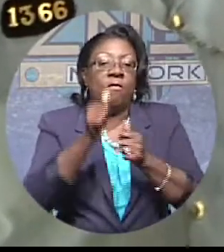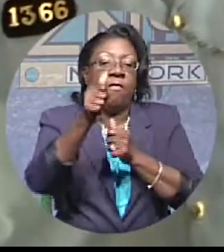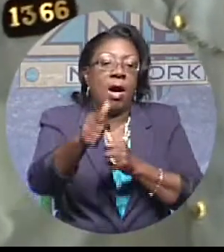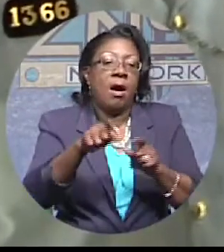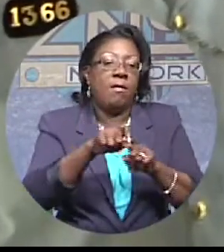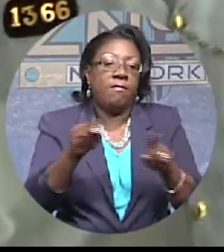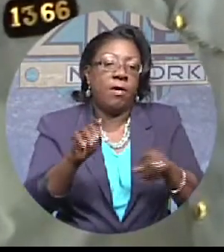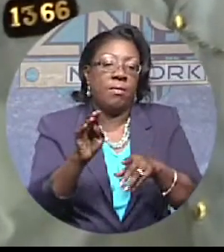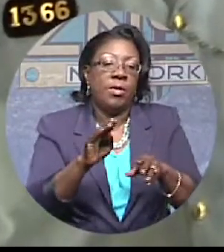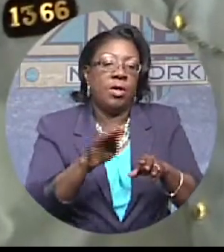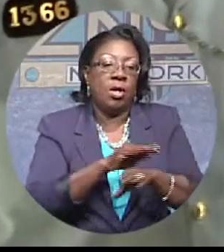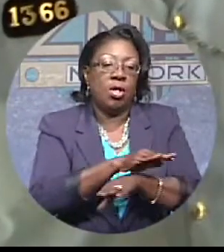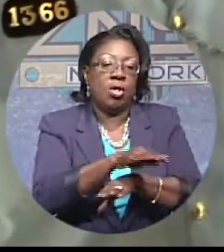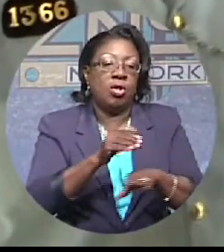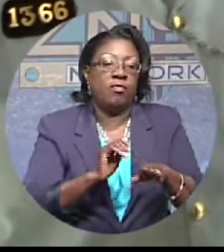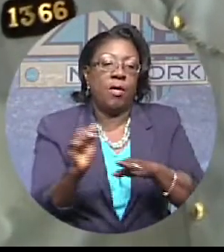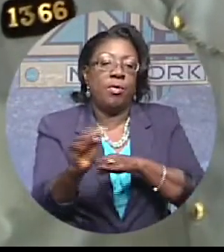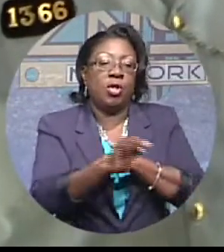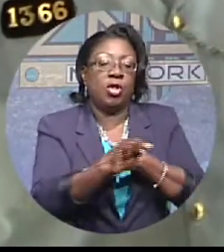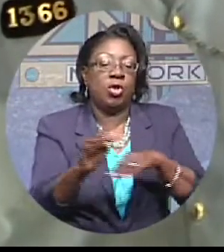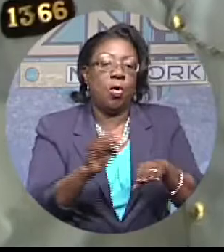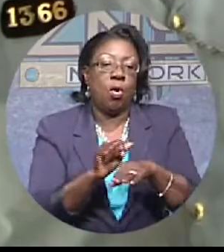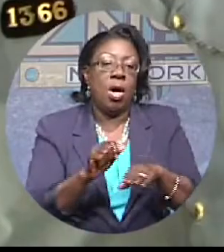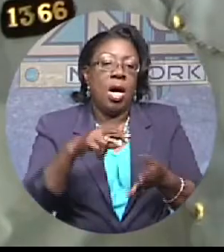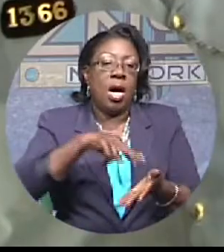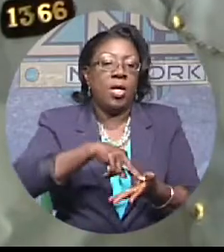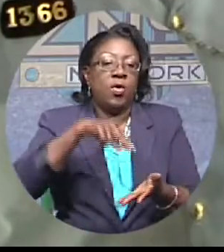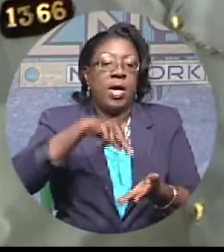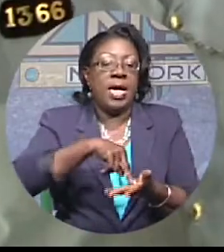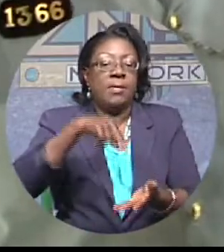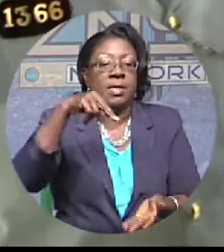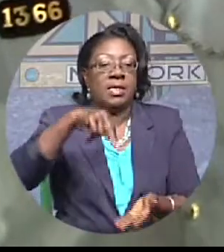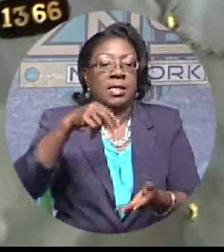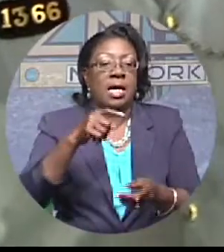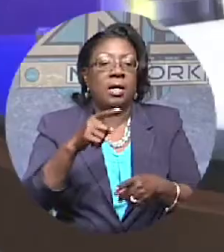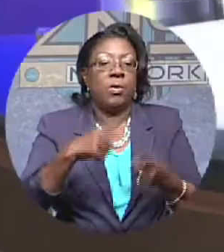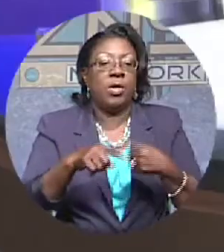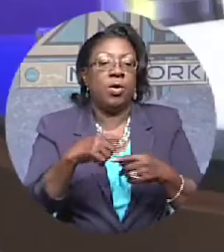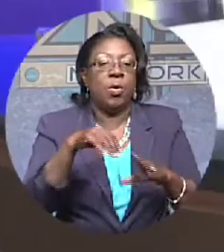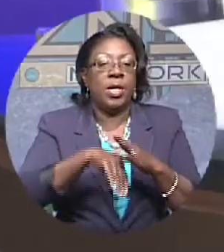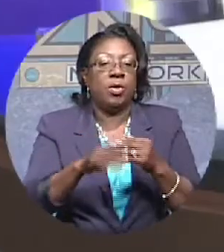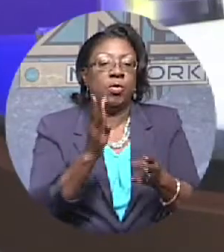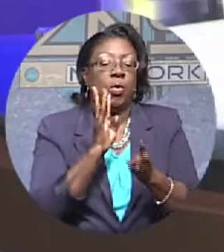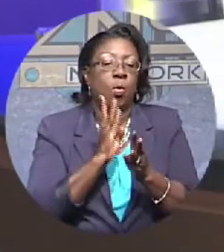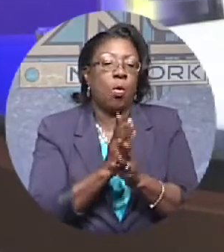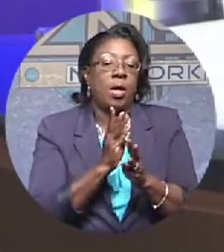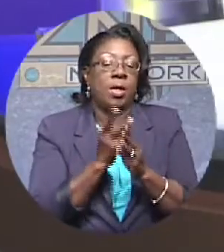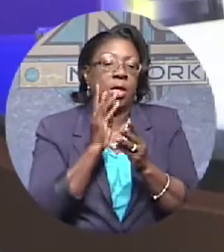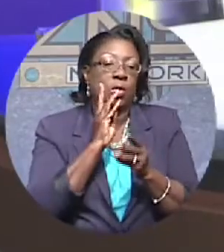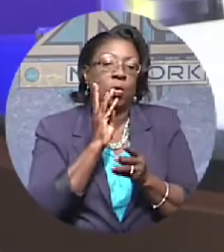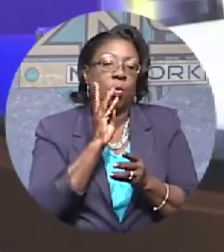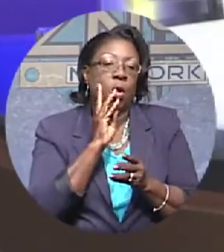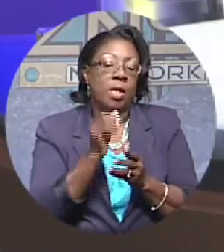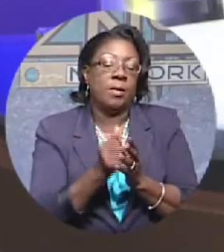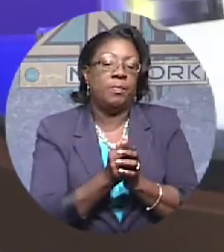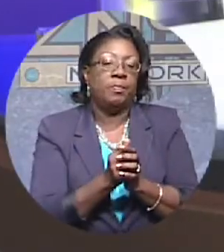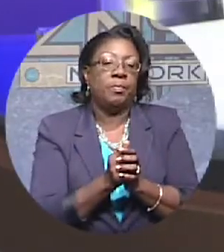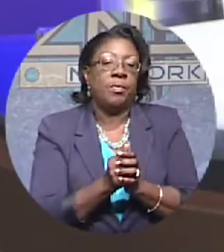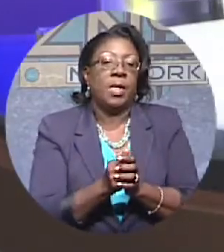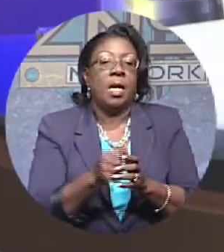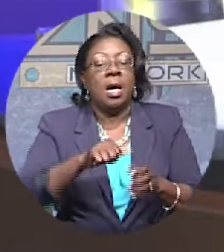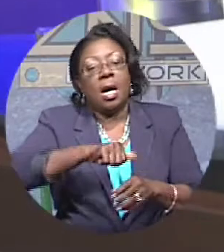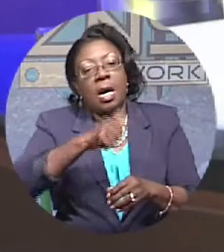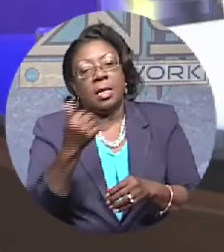or make sure that you can, you know, you're able to stand when you go into the waters. Another disappointing blow for